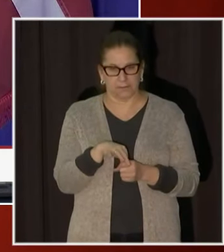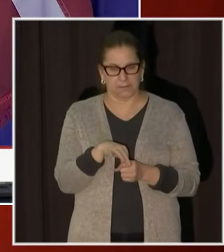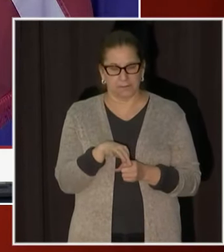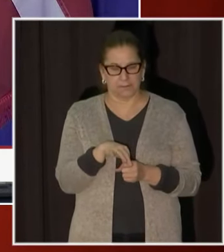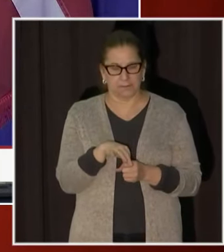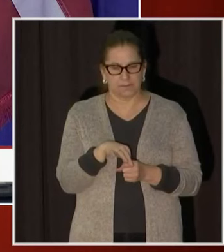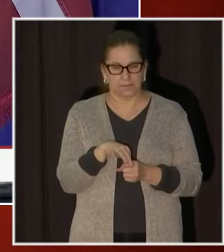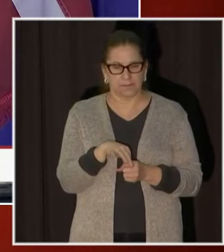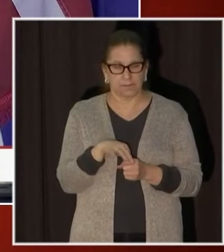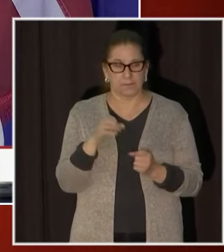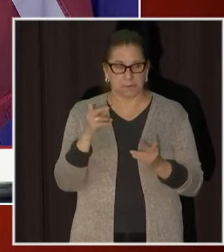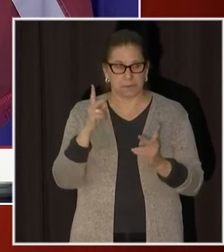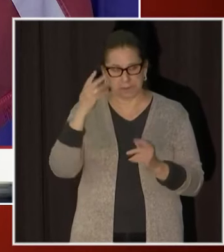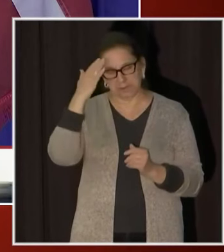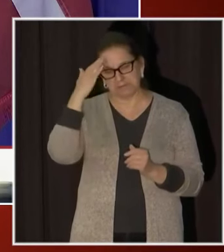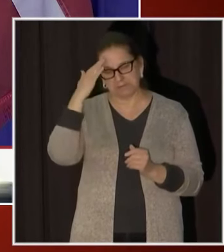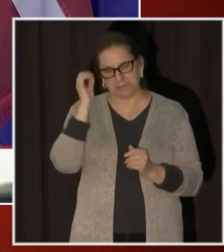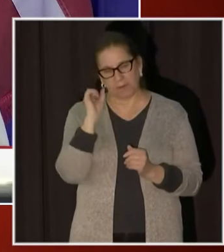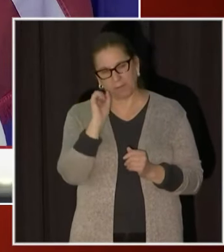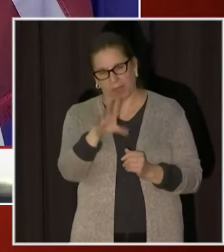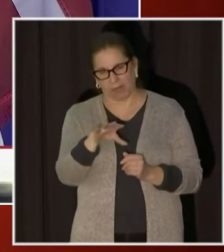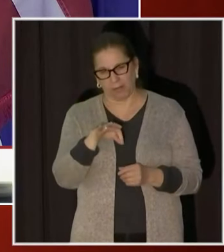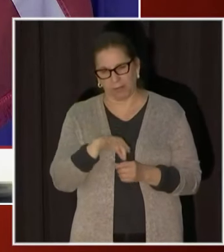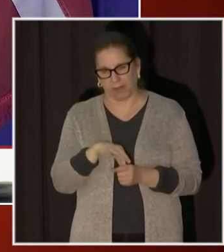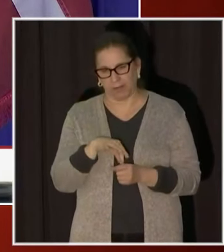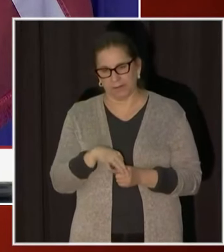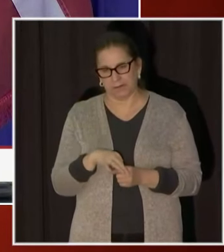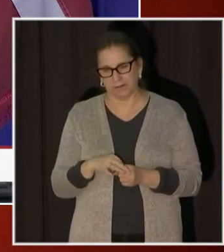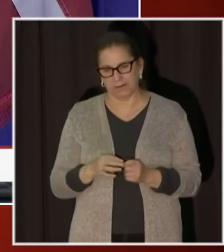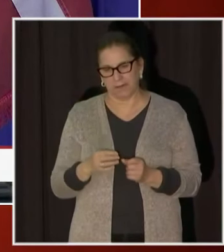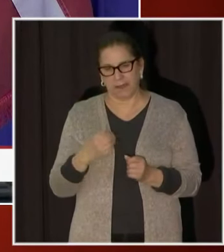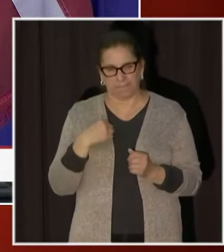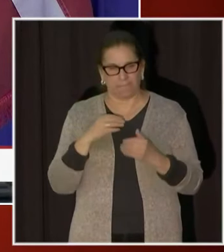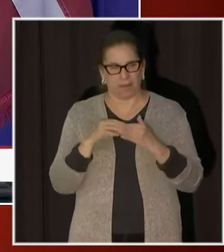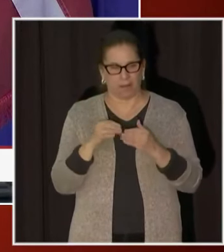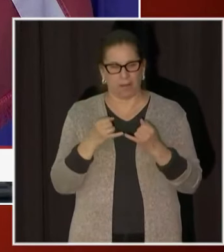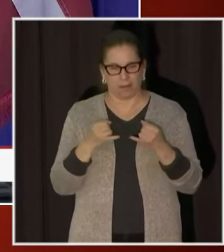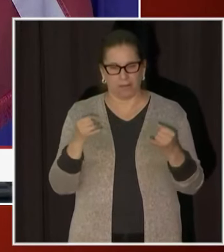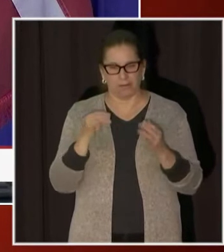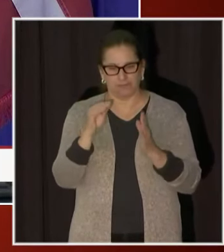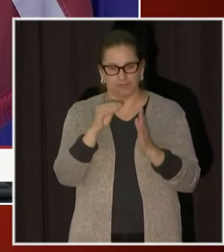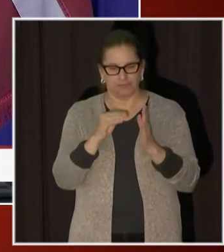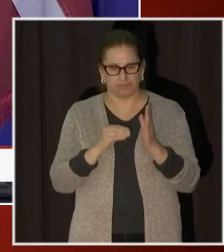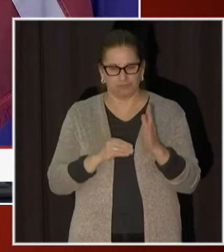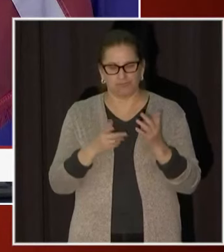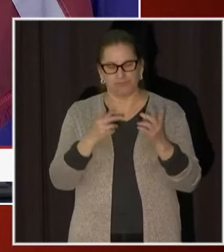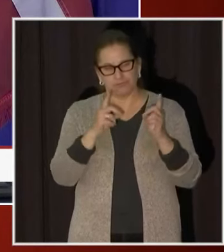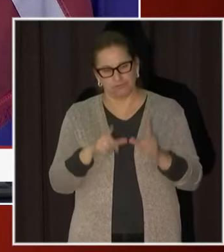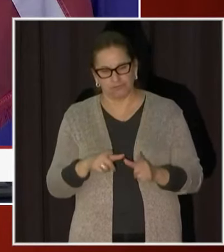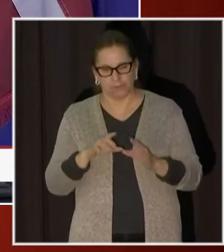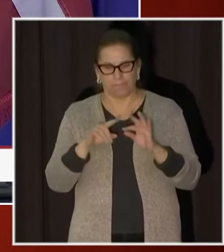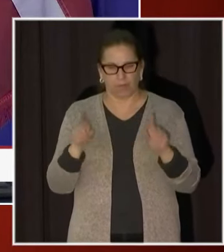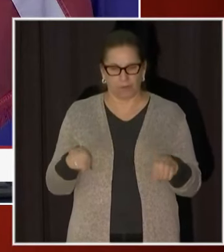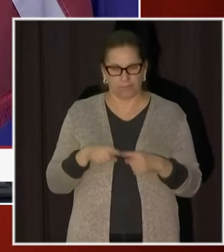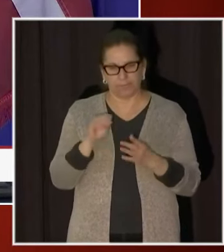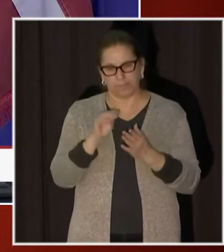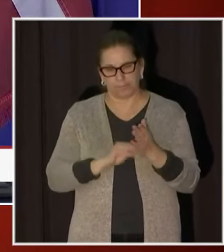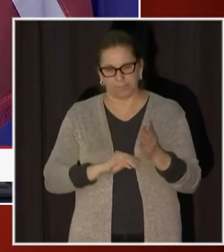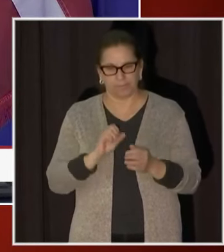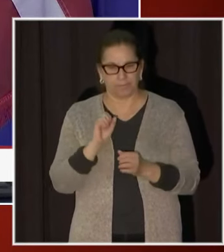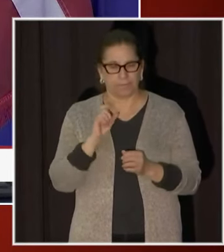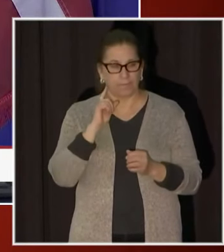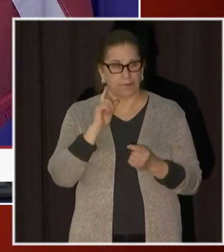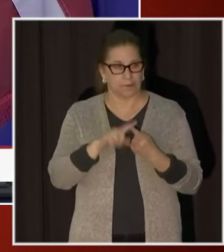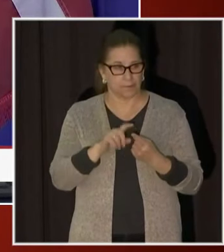it, a voter guide that includes the request form that you can submit to the Board of Elections. You may